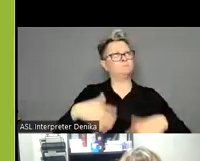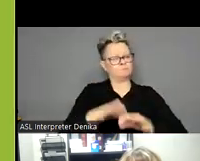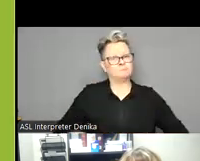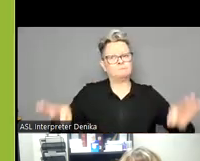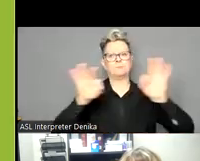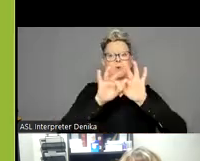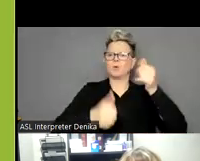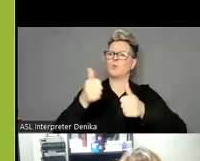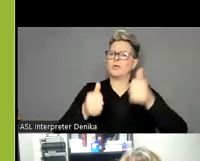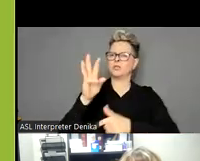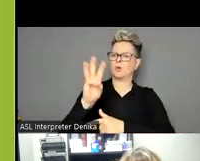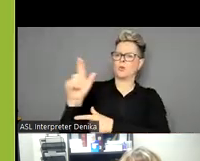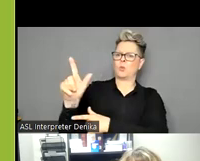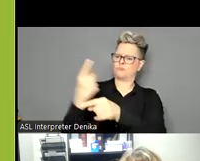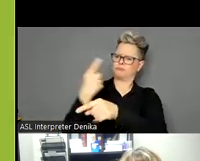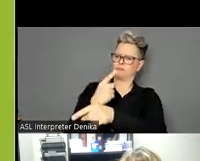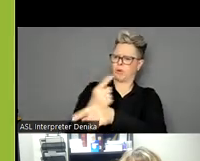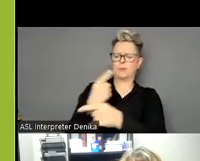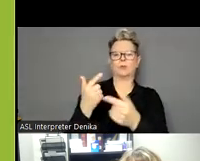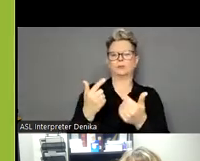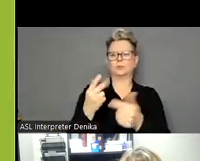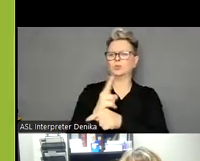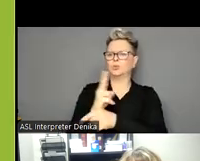is the correct one to use.